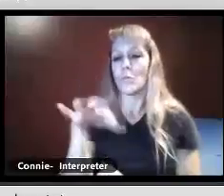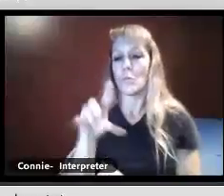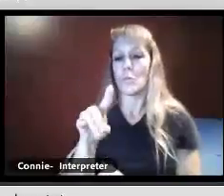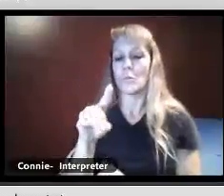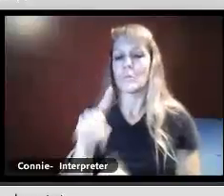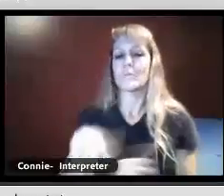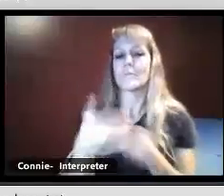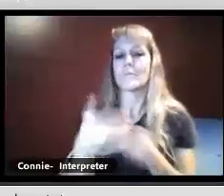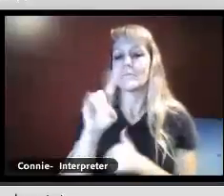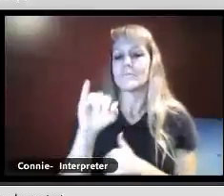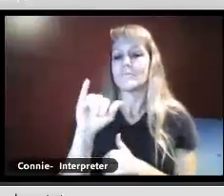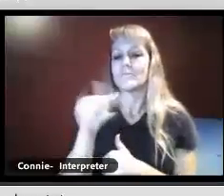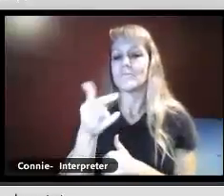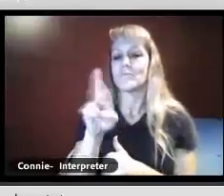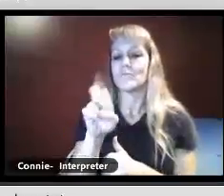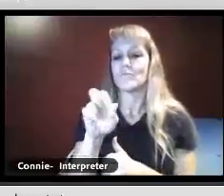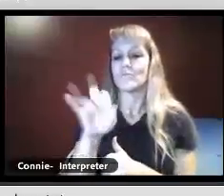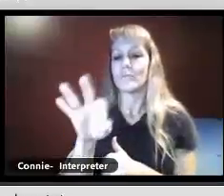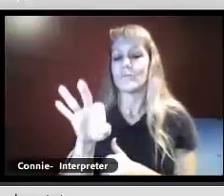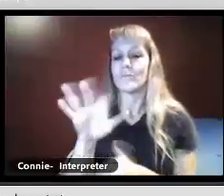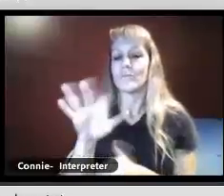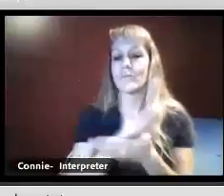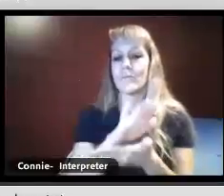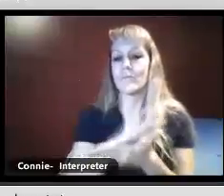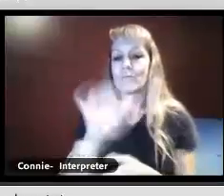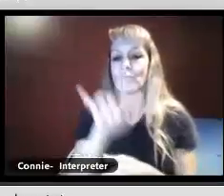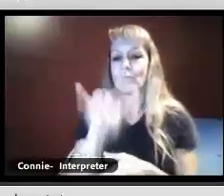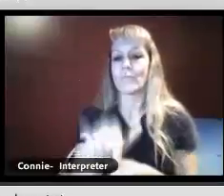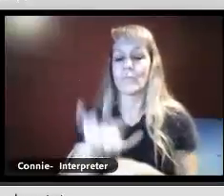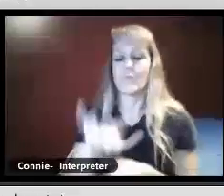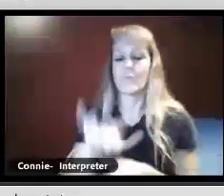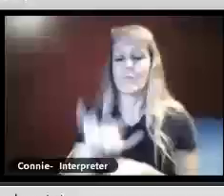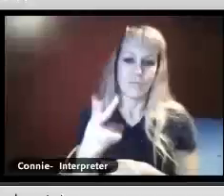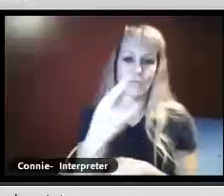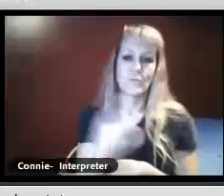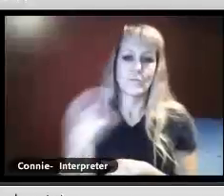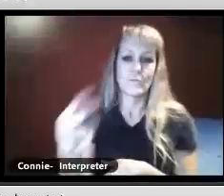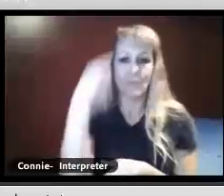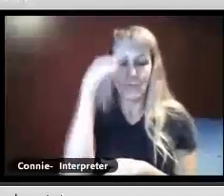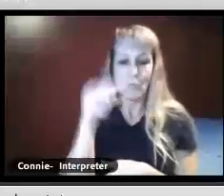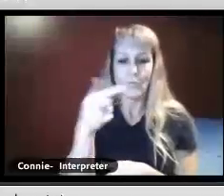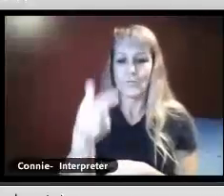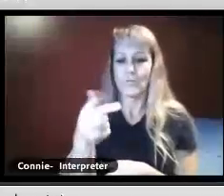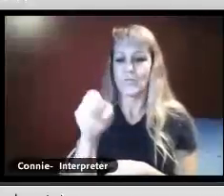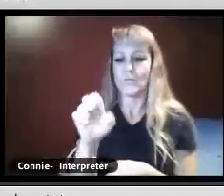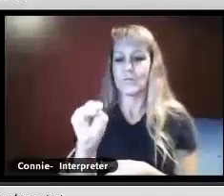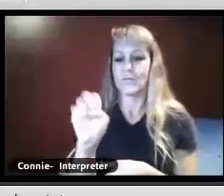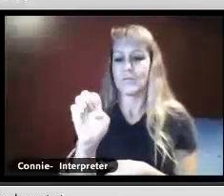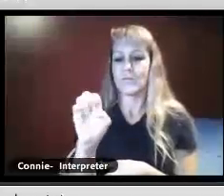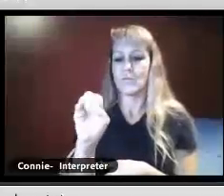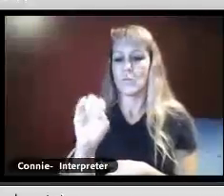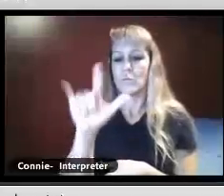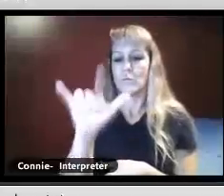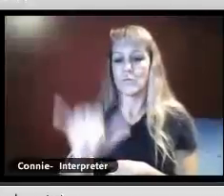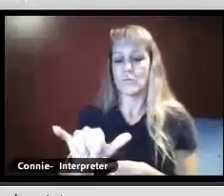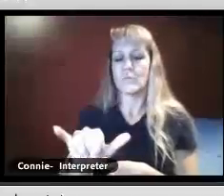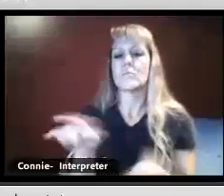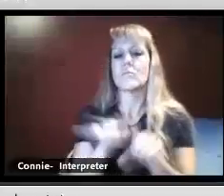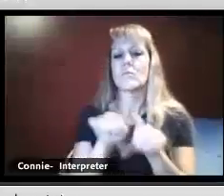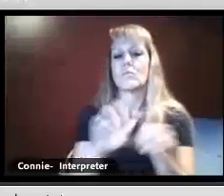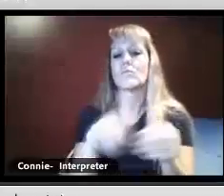Academy webinar on July 7th, which will be Resources for Genealogy. Also, the next webinar of SWFLN's